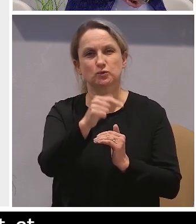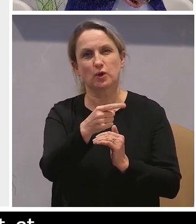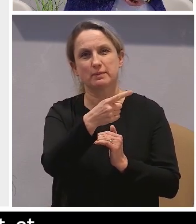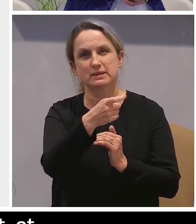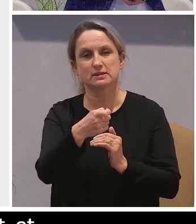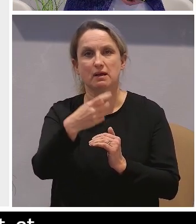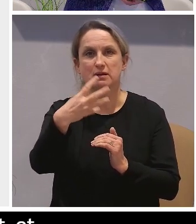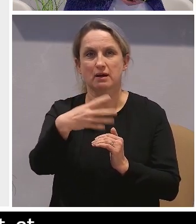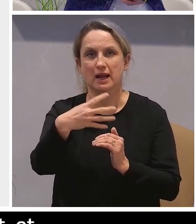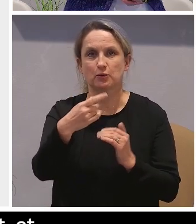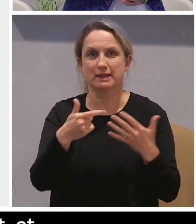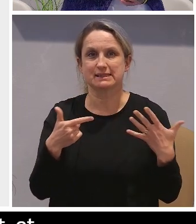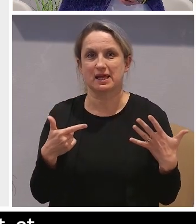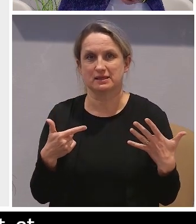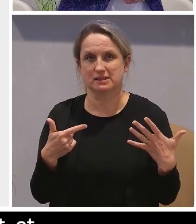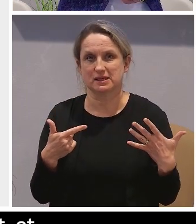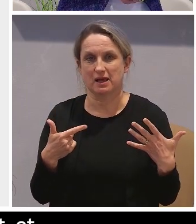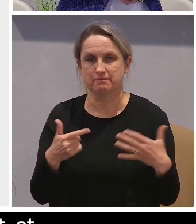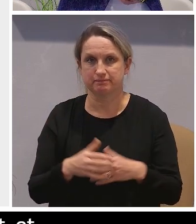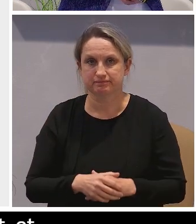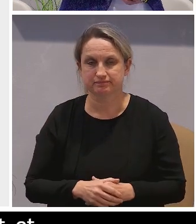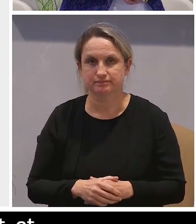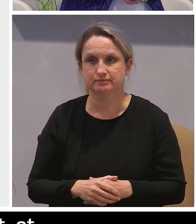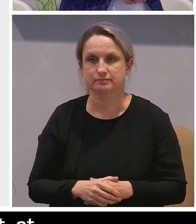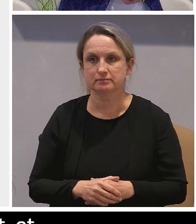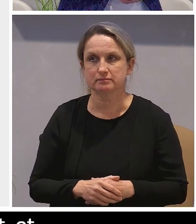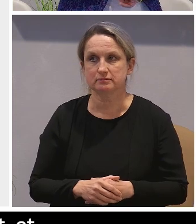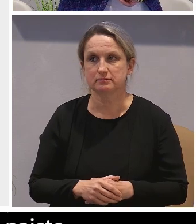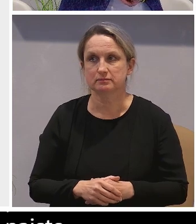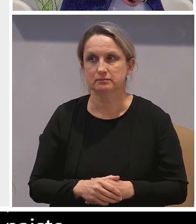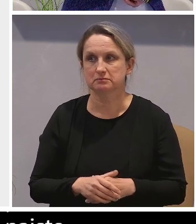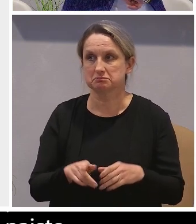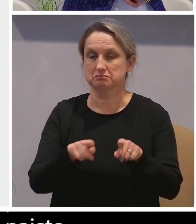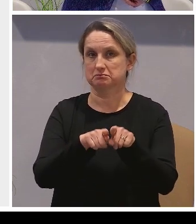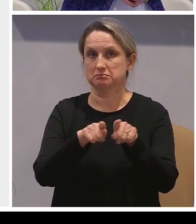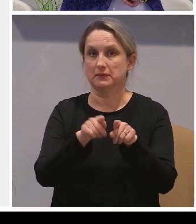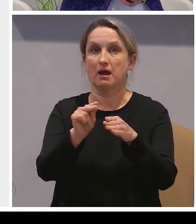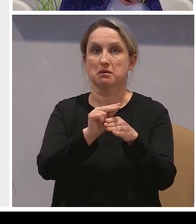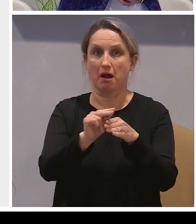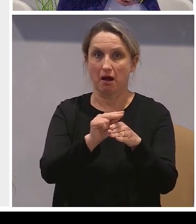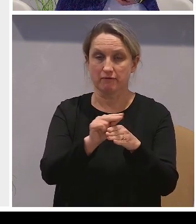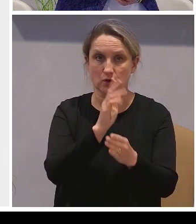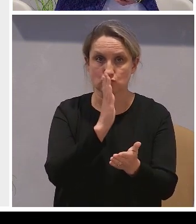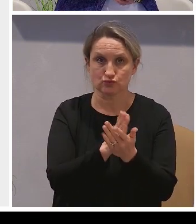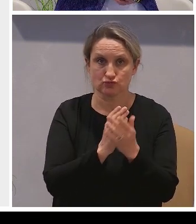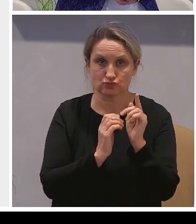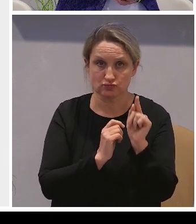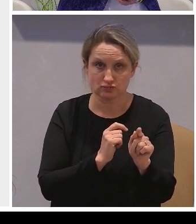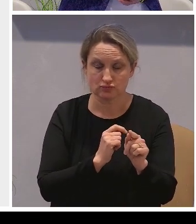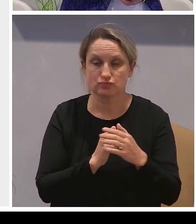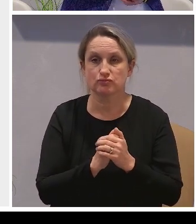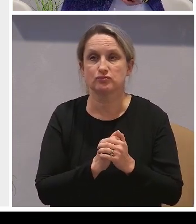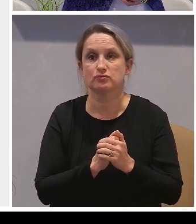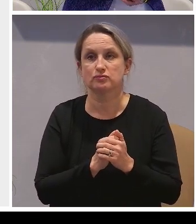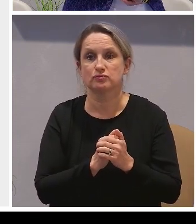left untreated, then we know that the average height of women is 147 centimeters.